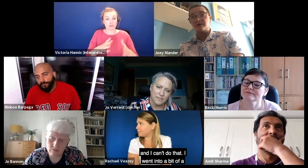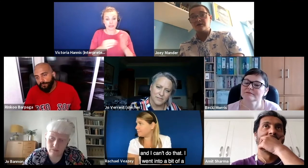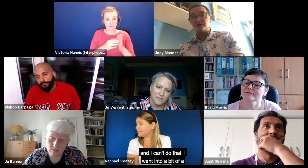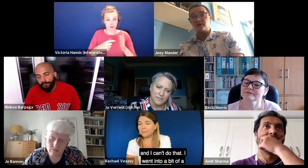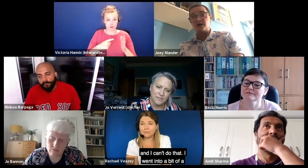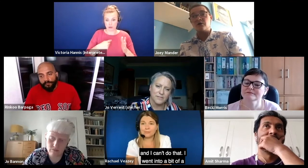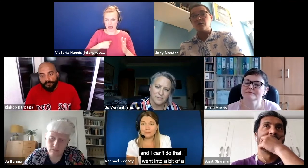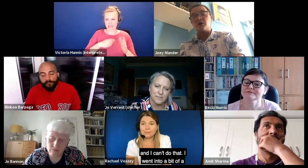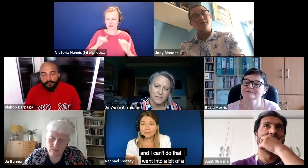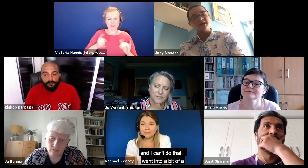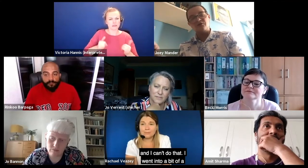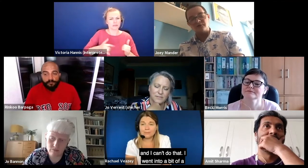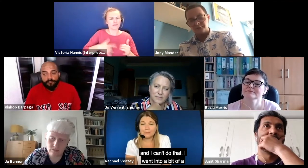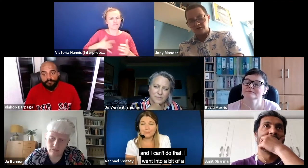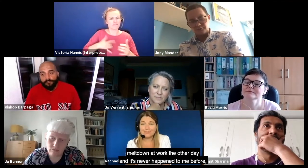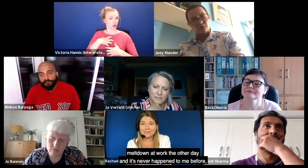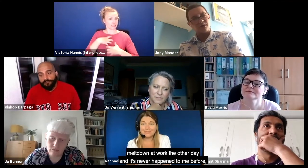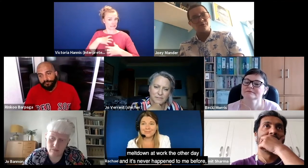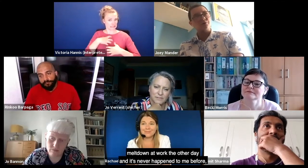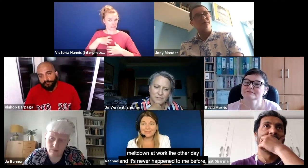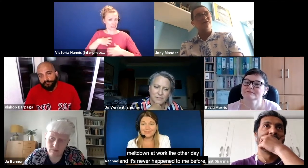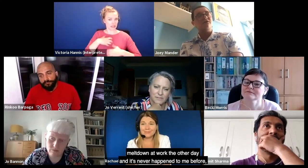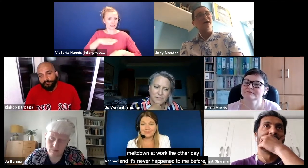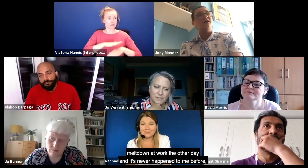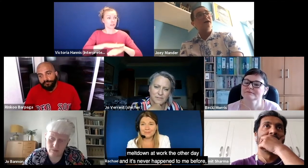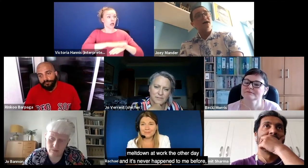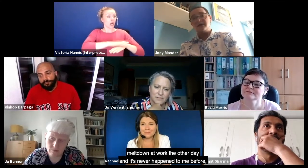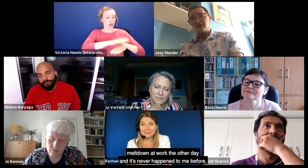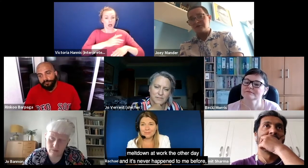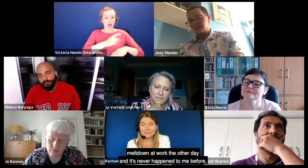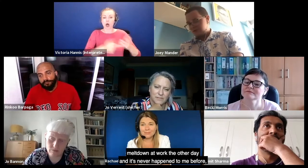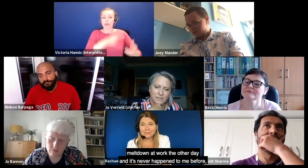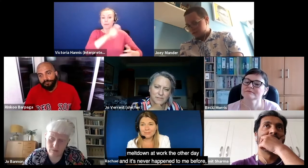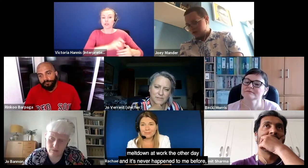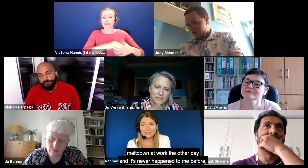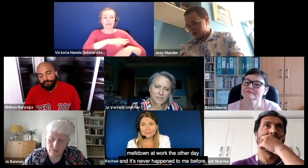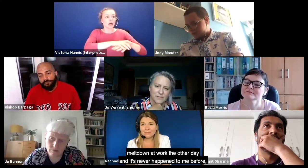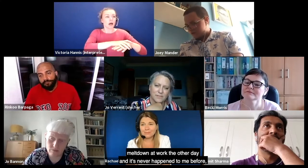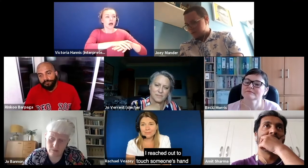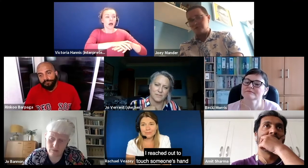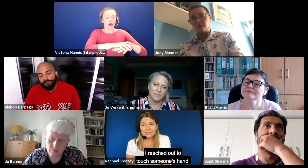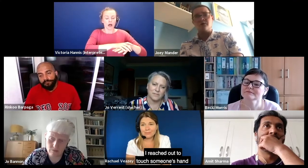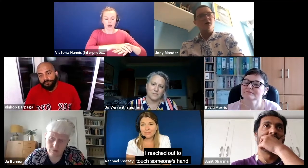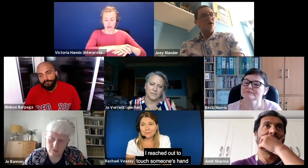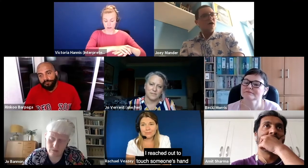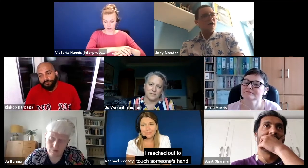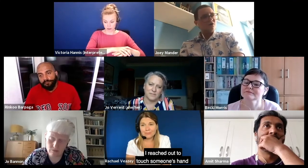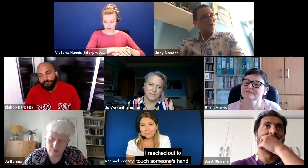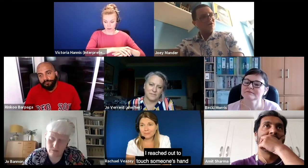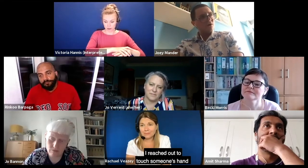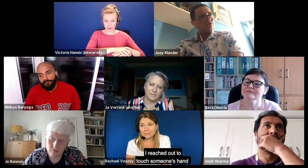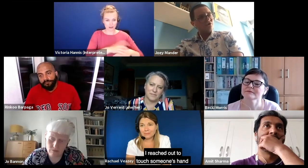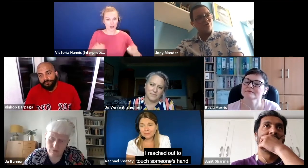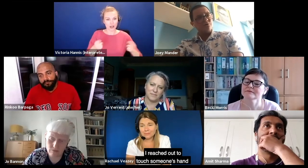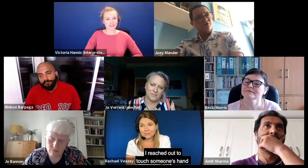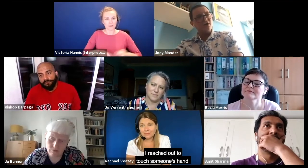that. And I went into a bit of a meltdown at work the other day, and it's never happened to me. It's never happened to me before. And I